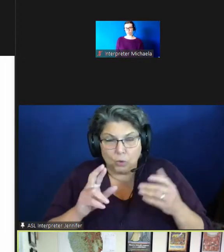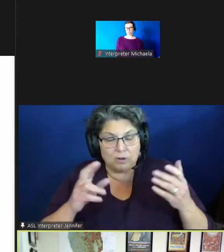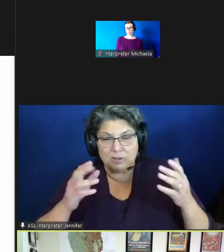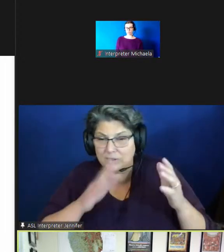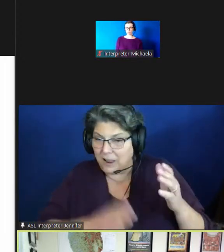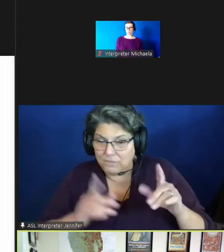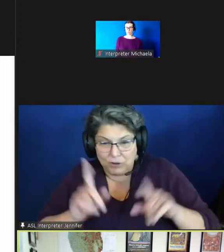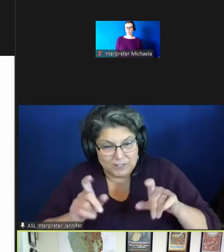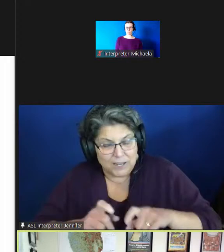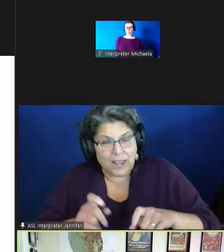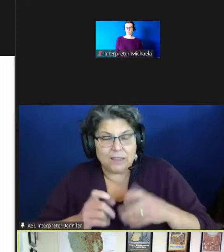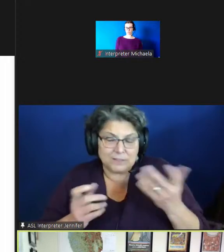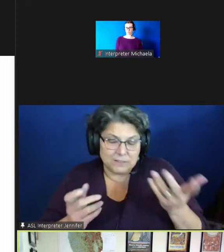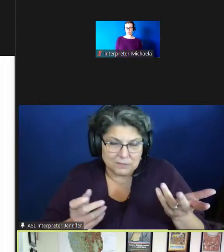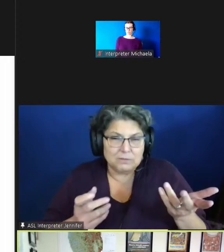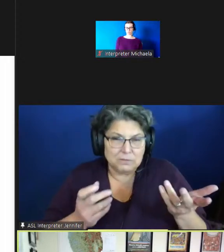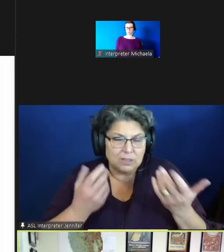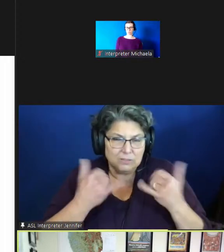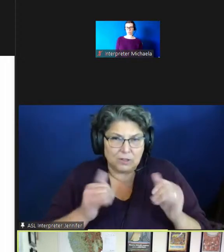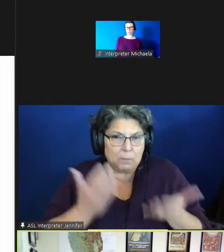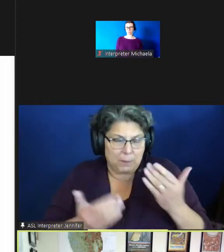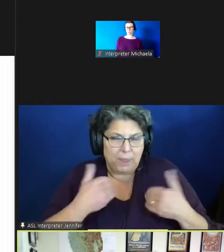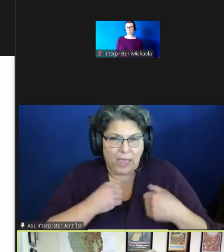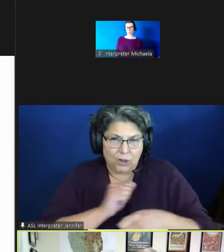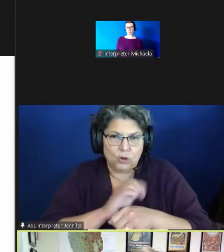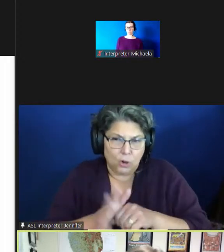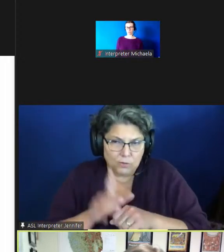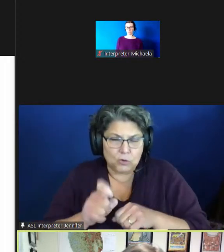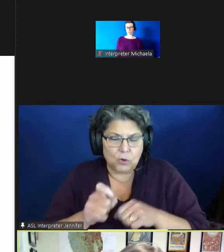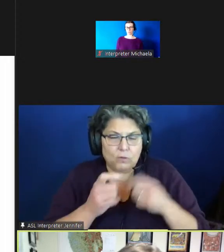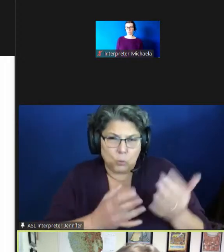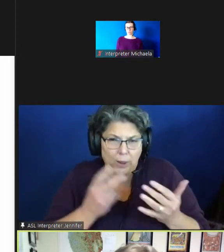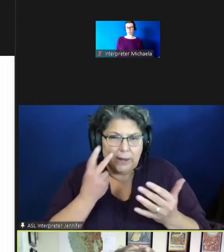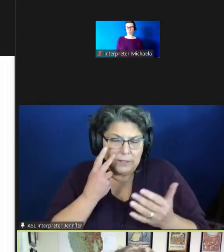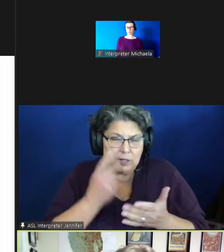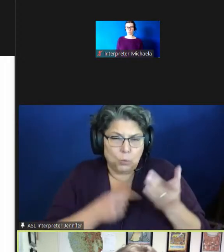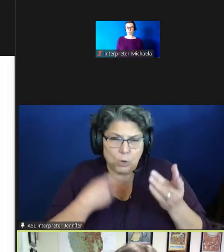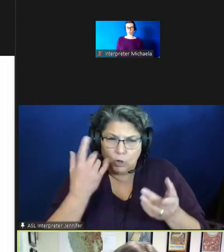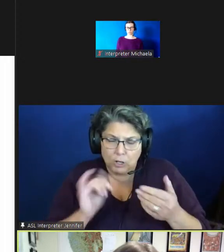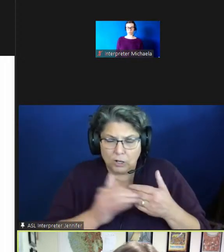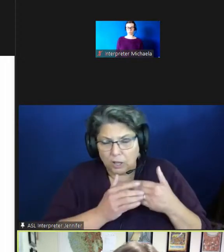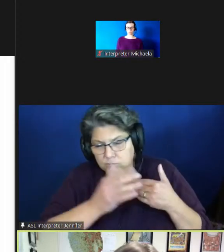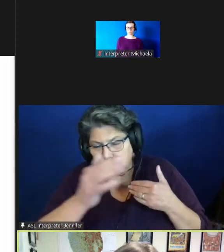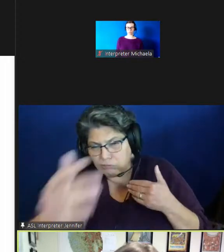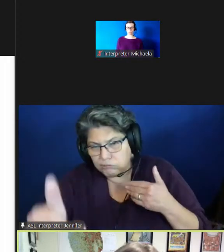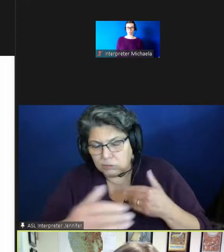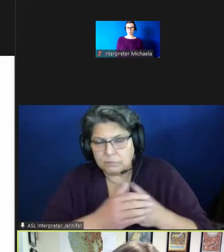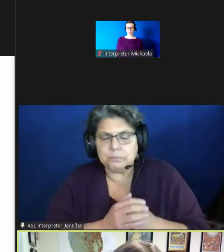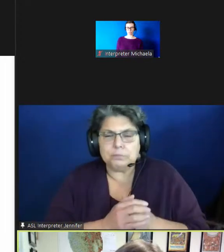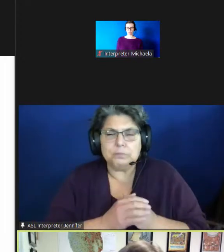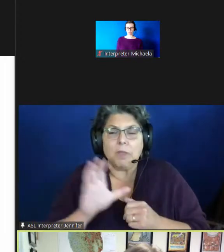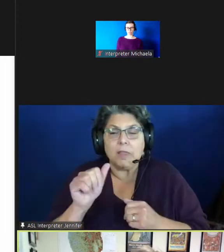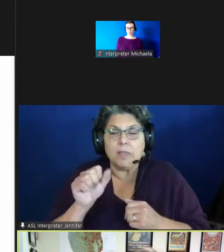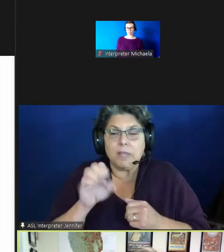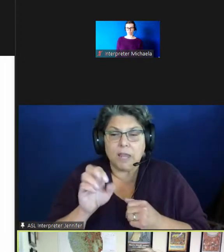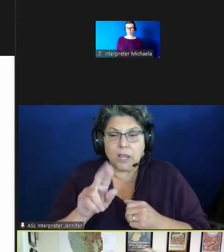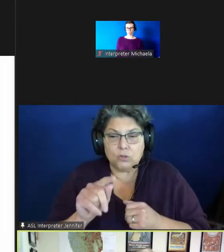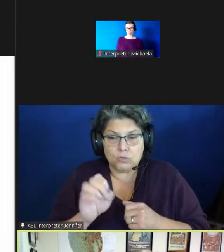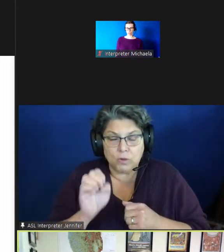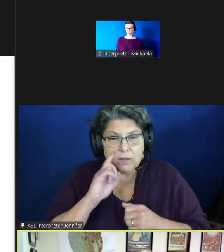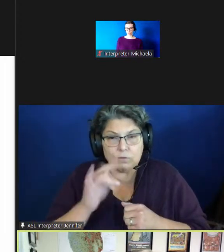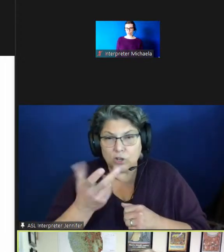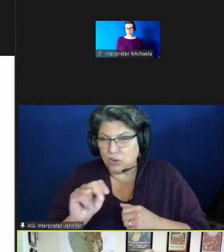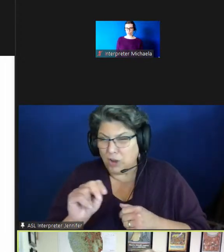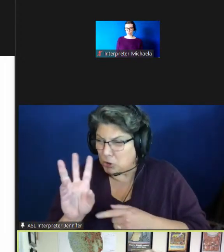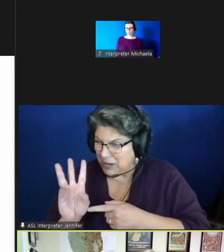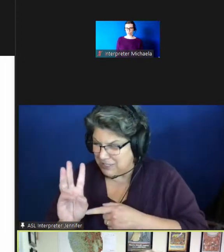to the Mendocino data. The case rate on January 6th was